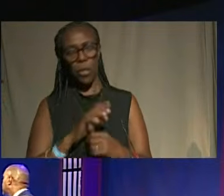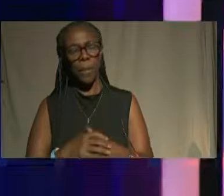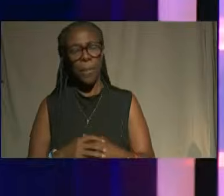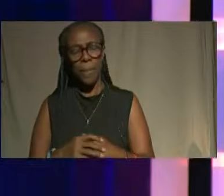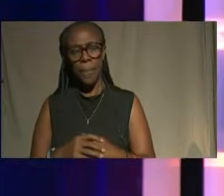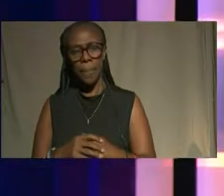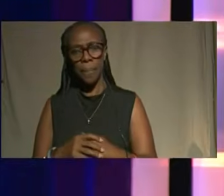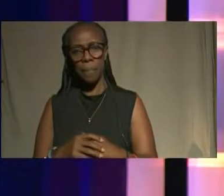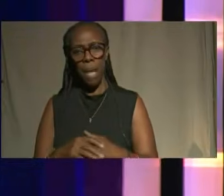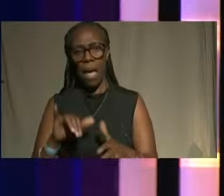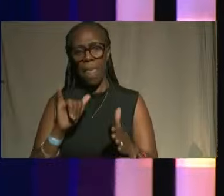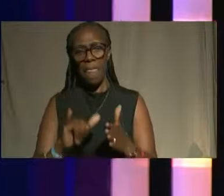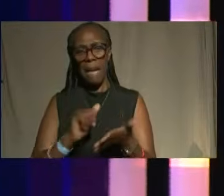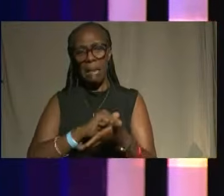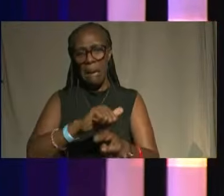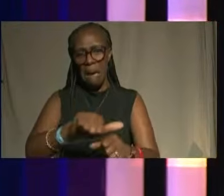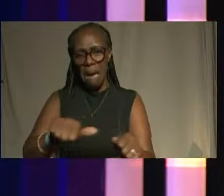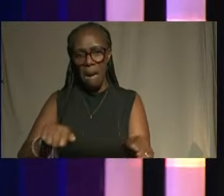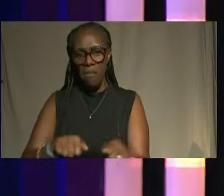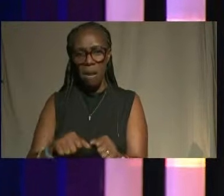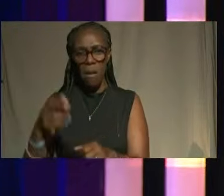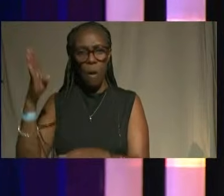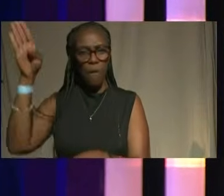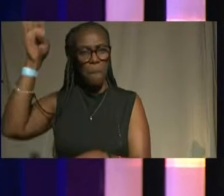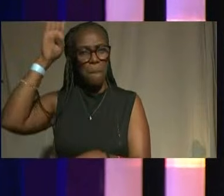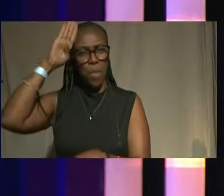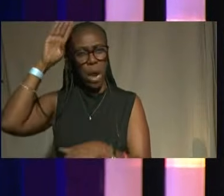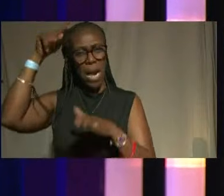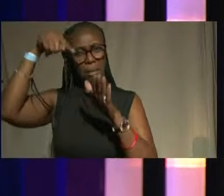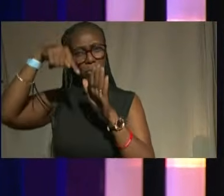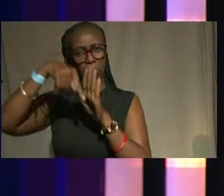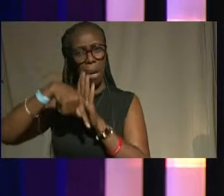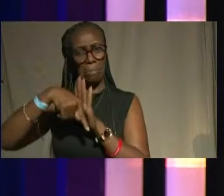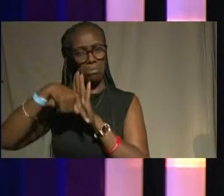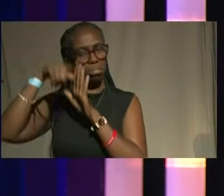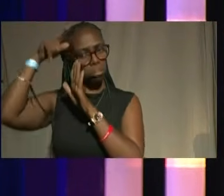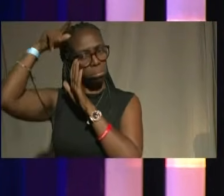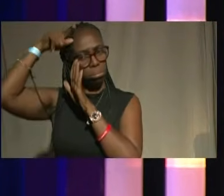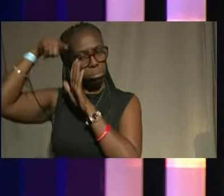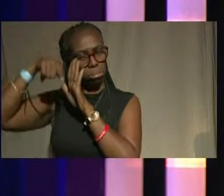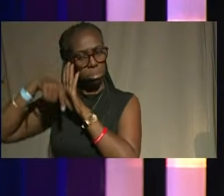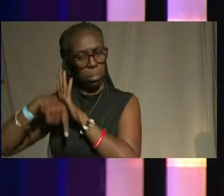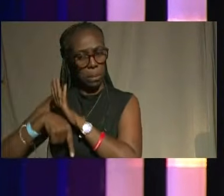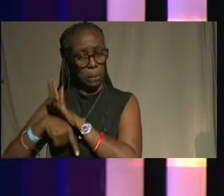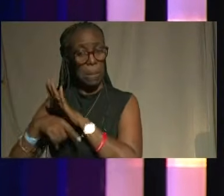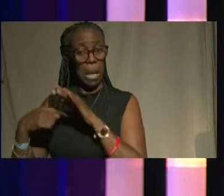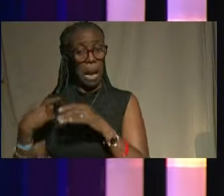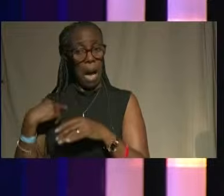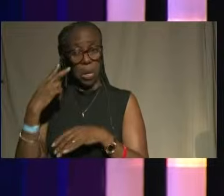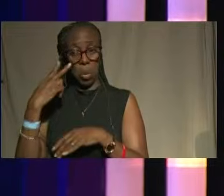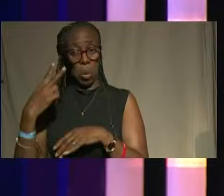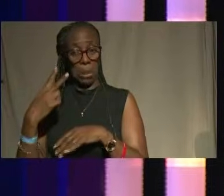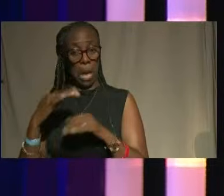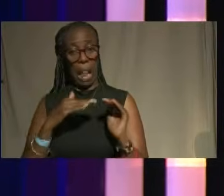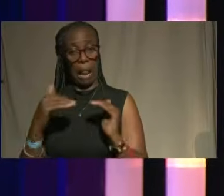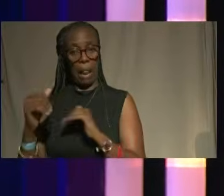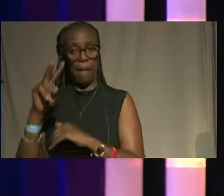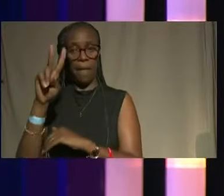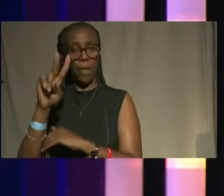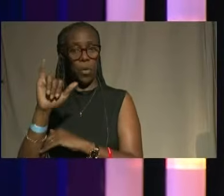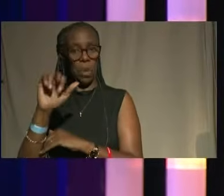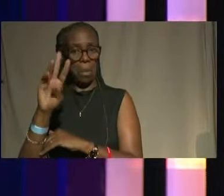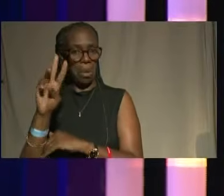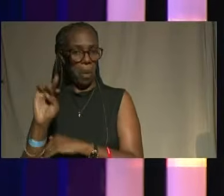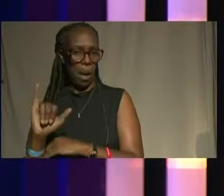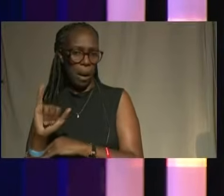That area of brain drain has been an issue for a long time. I saw it. I left university in 2001, and most